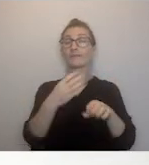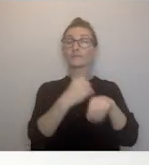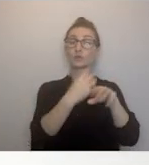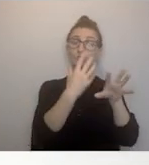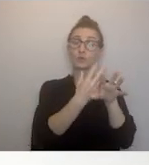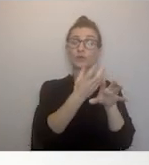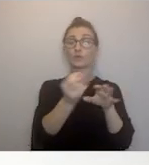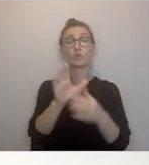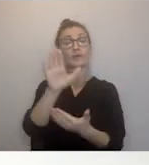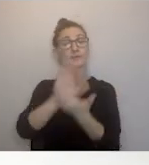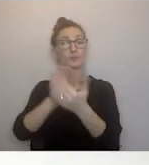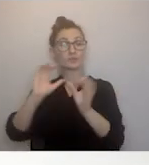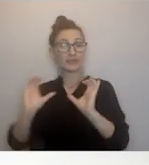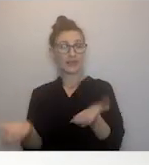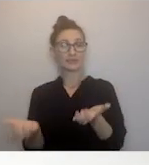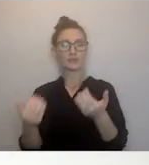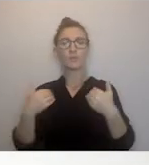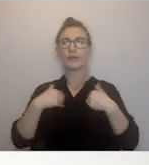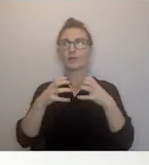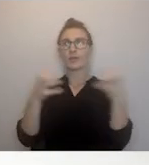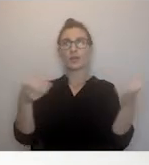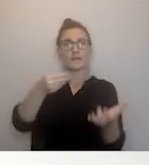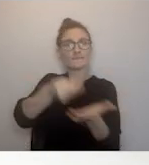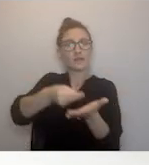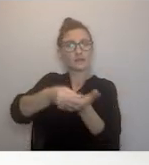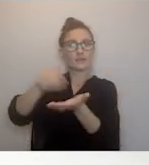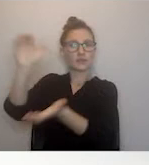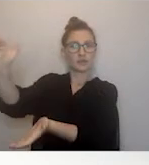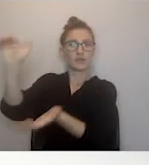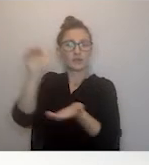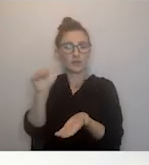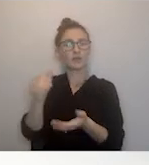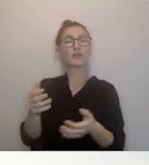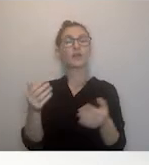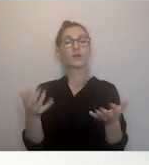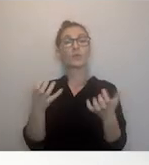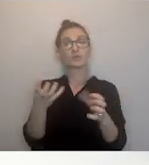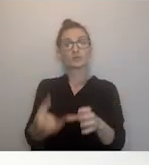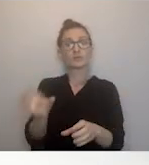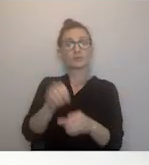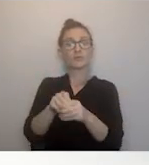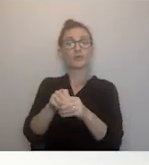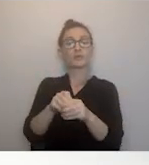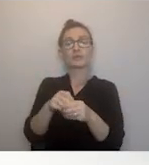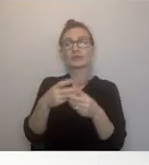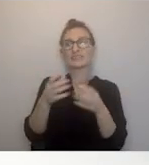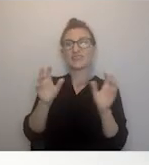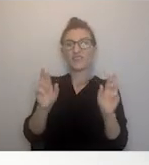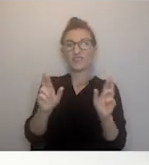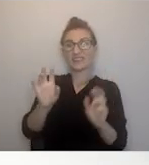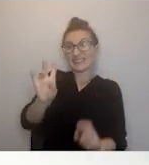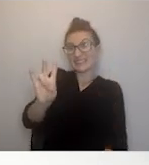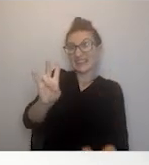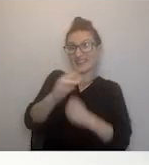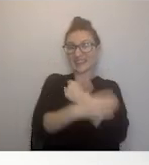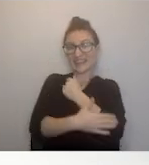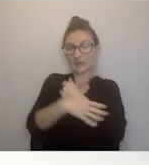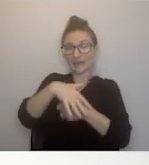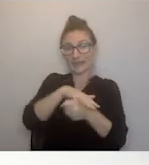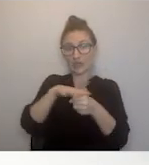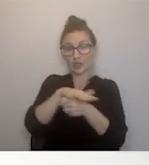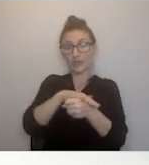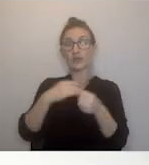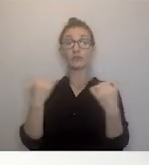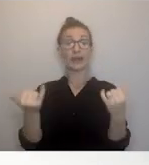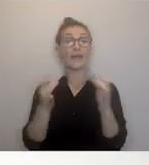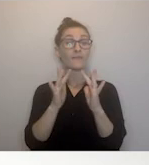in-person classes to any group or school, and we have a lot of funding to do so. Our goal is to be in the 4-county and hopefully someday